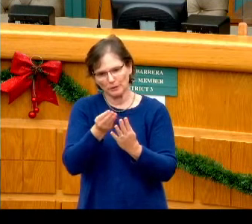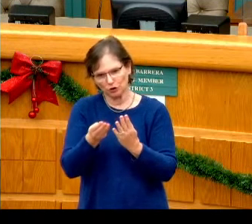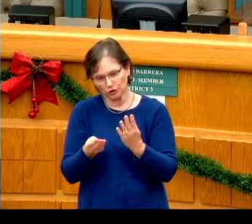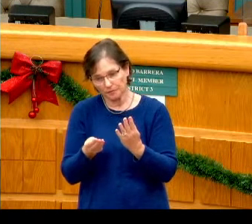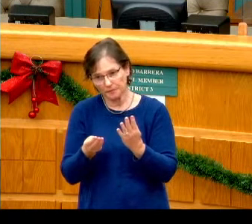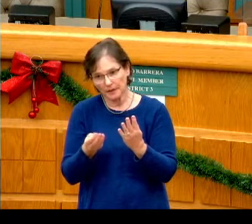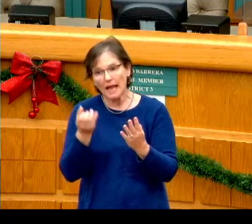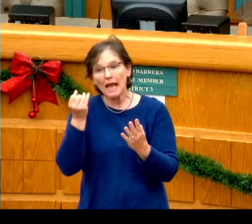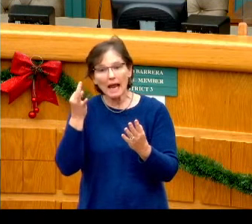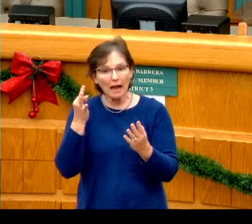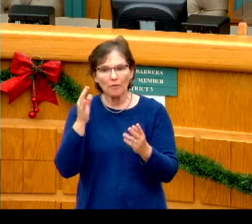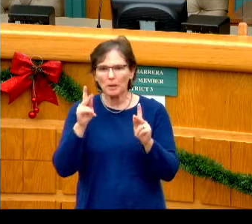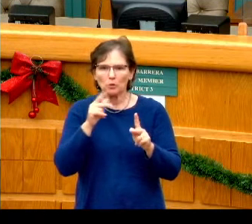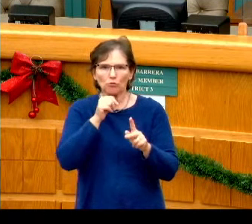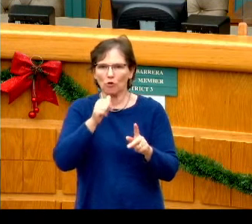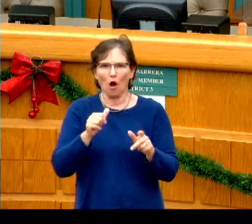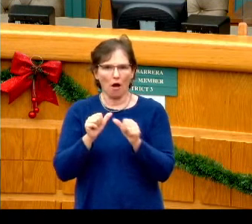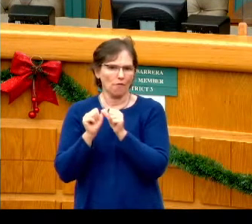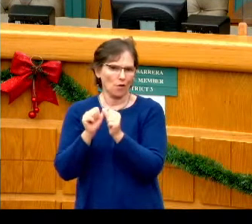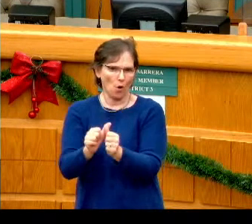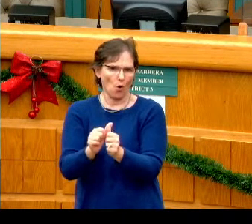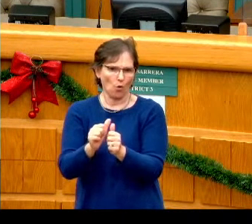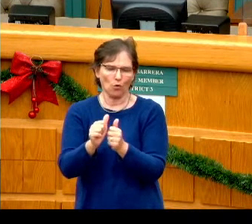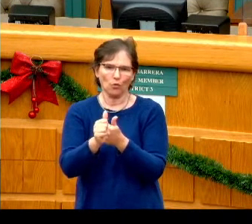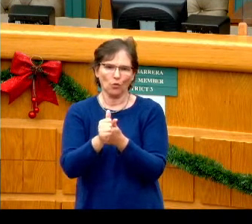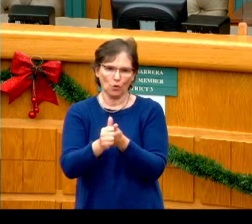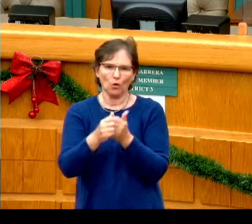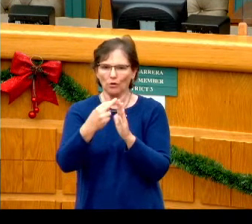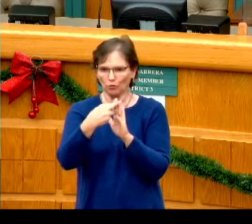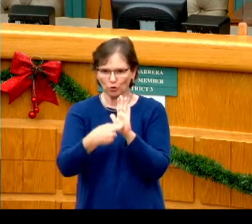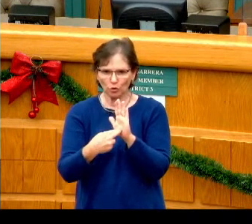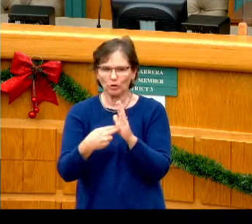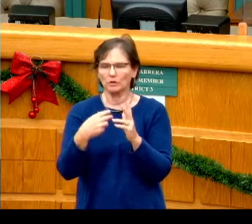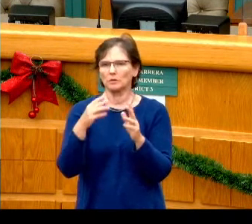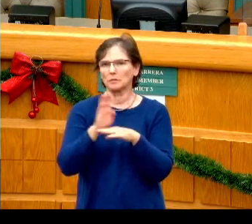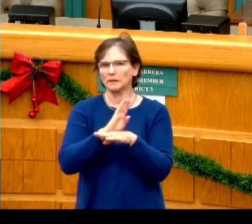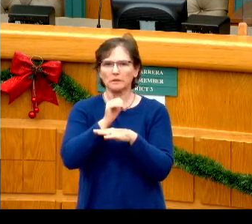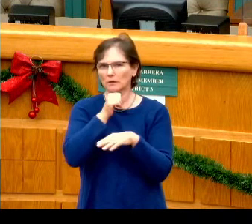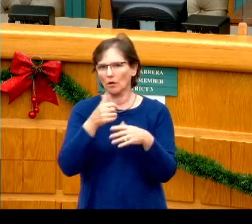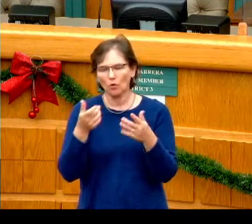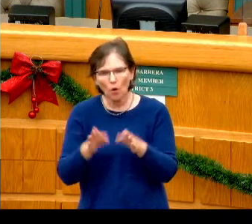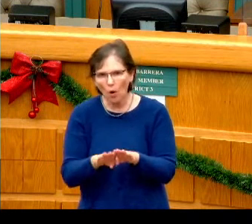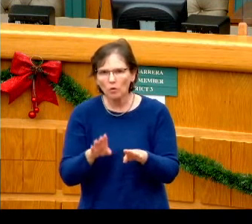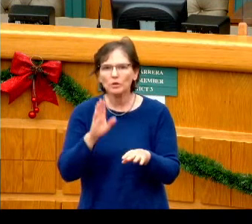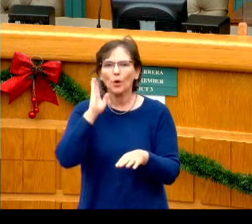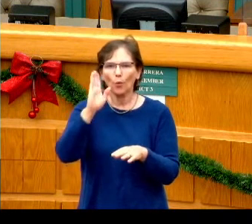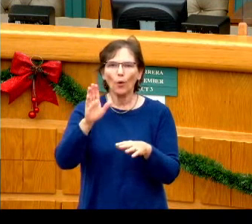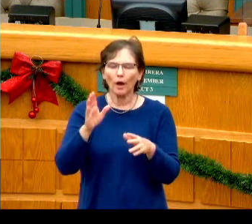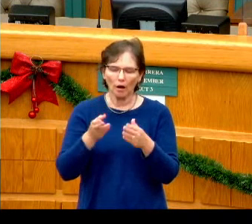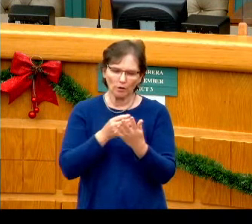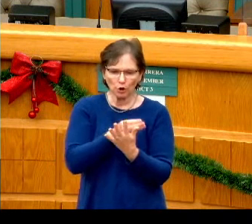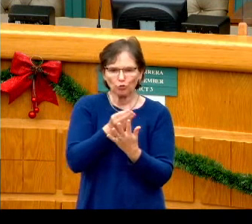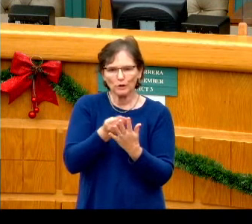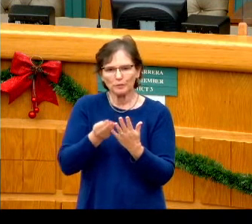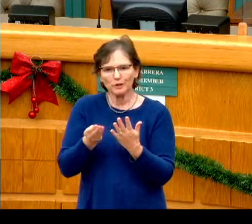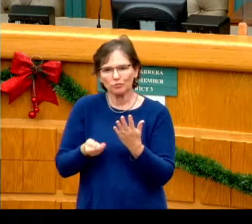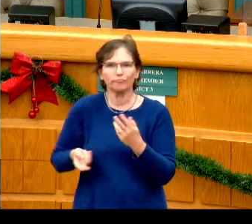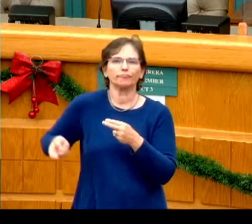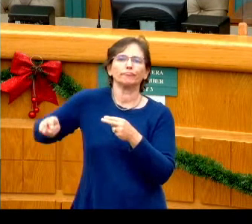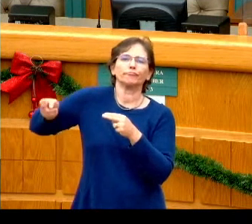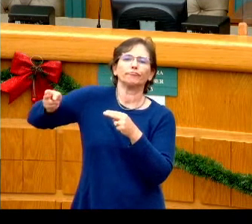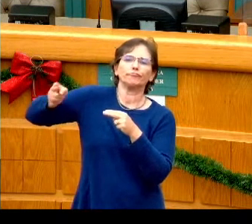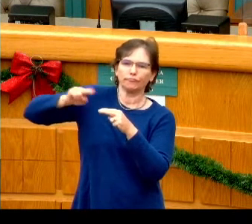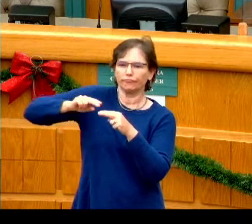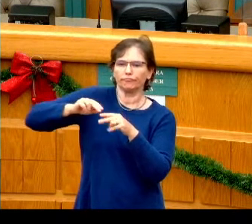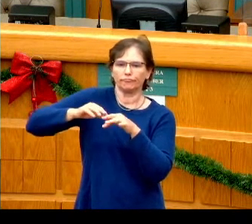peak could go lower, depending on how we respond. So really, that's up to us, and that's the next place where we have a lot of uncertainty.